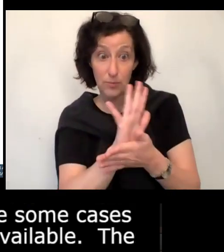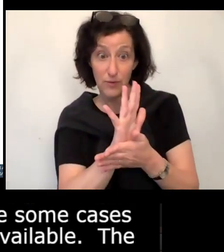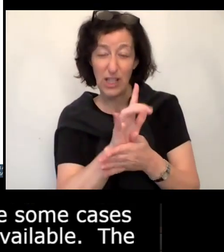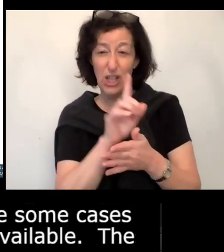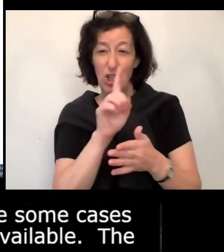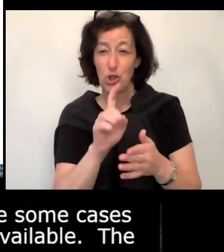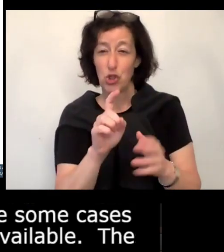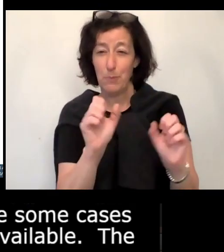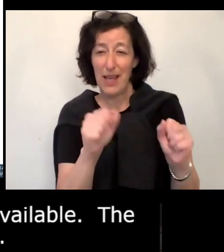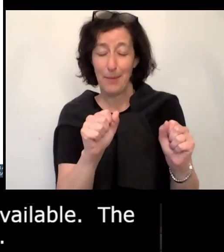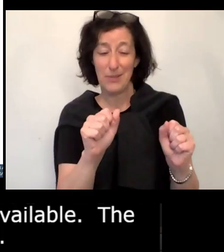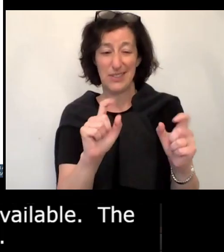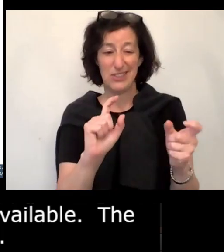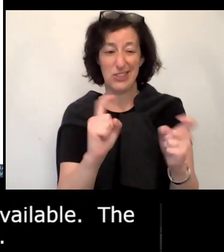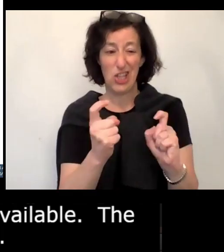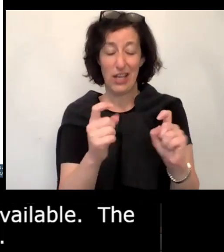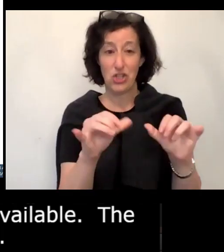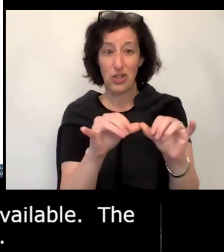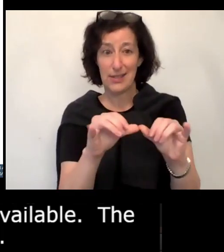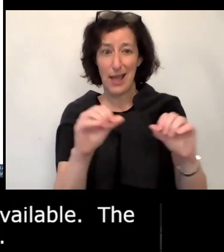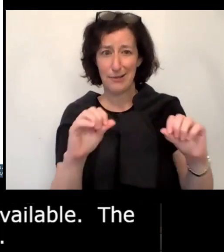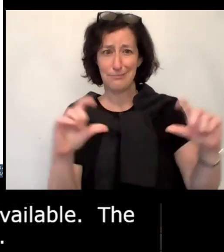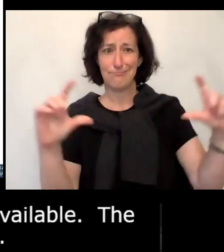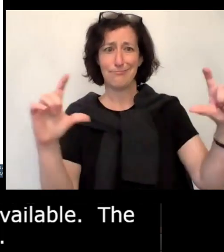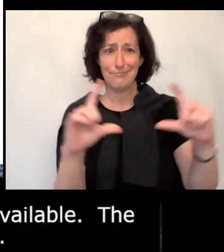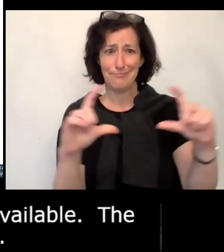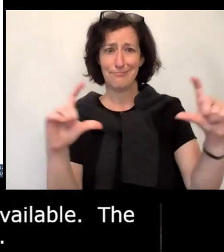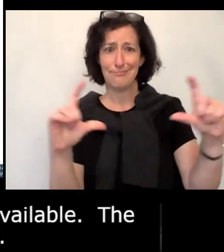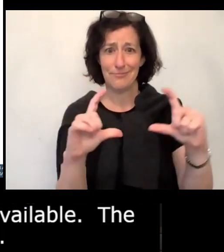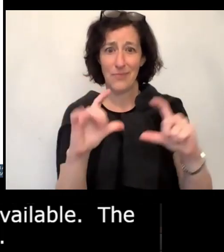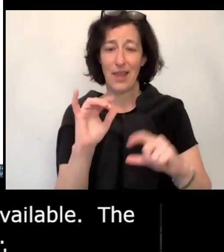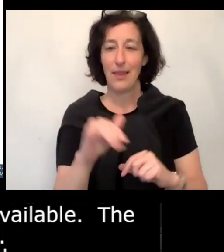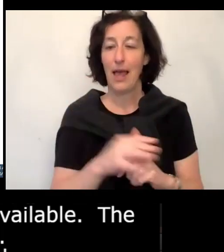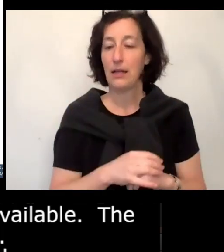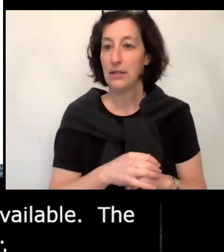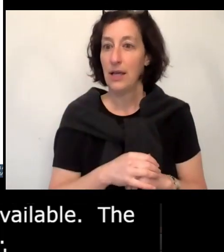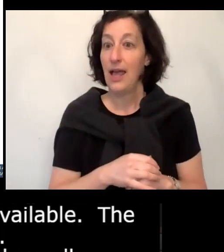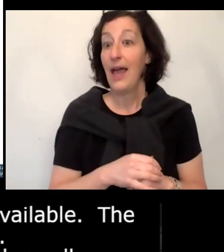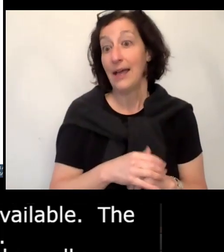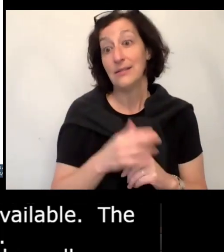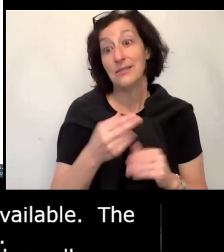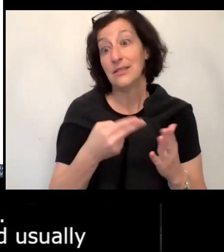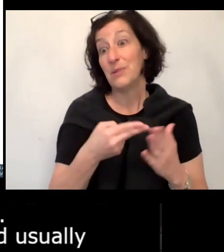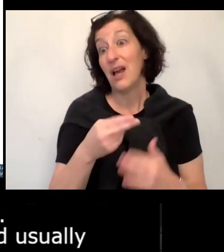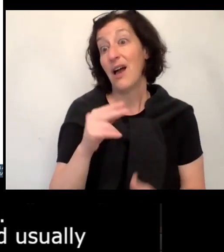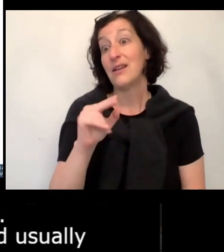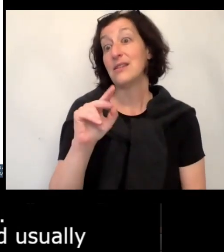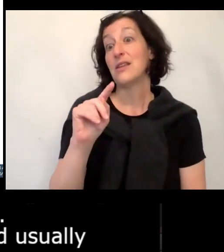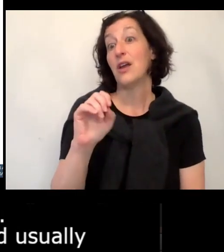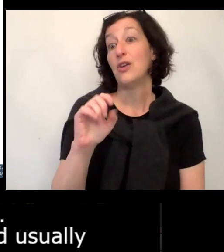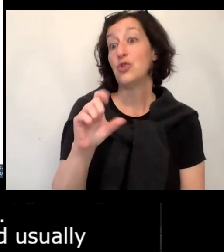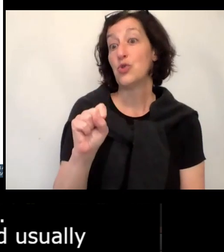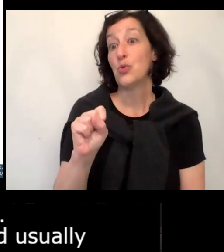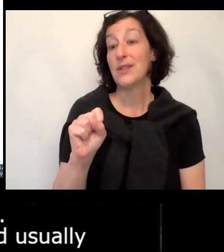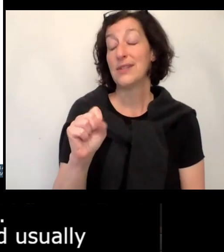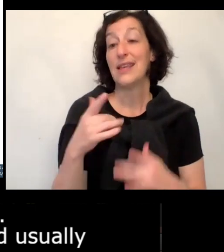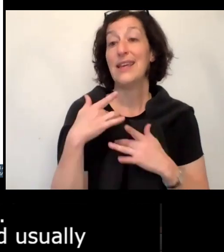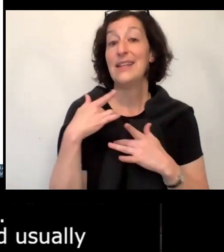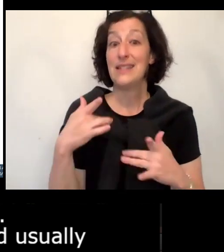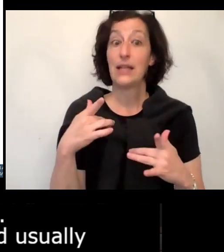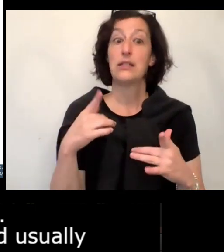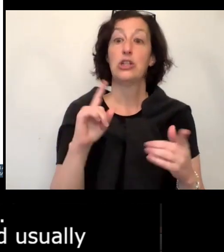And as I've mentioned before, tools are changing and usually improving every once in a while. A useful tool is taken